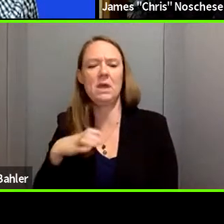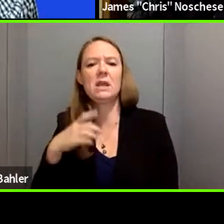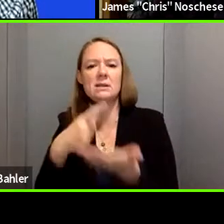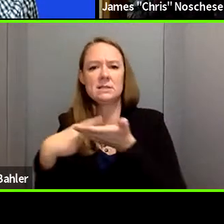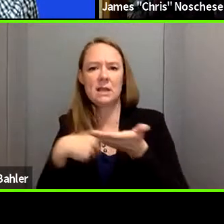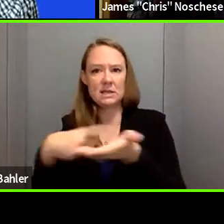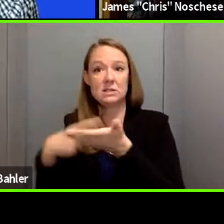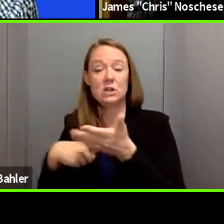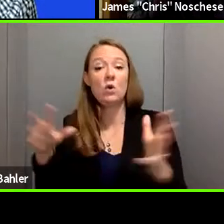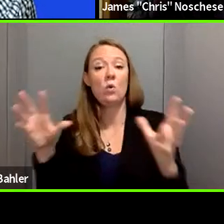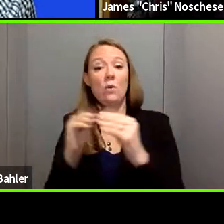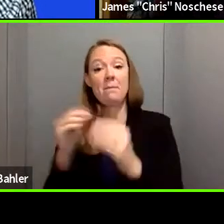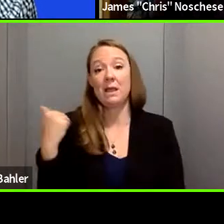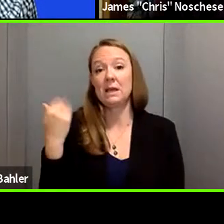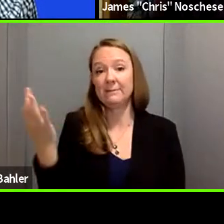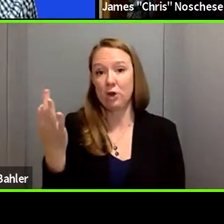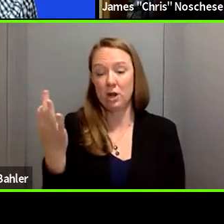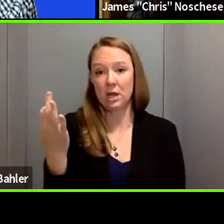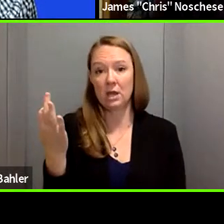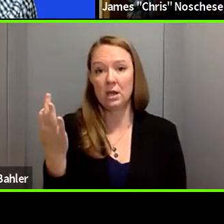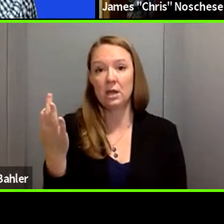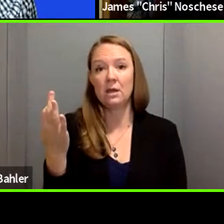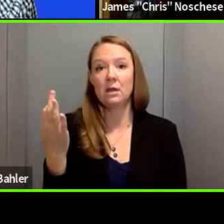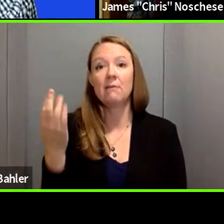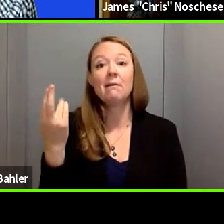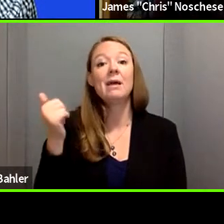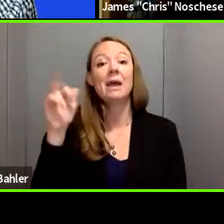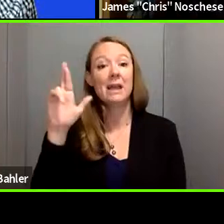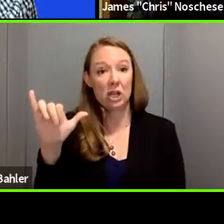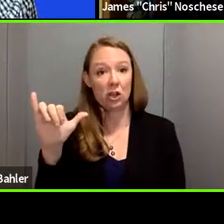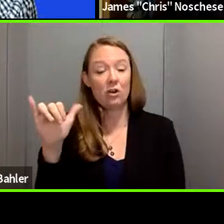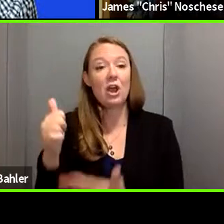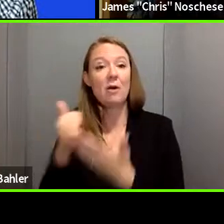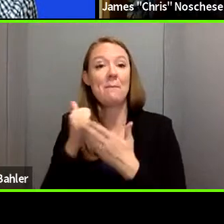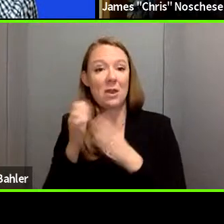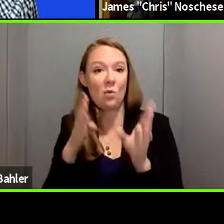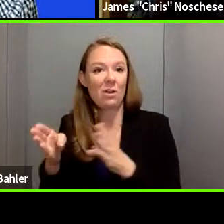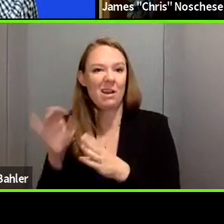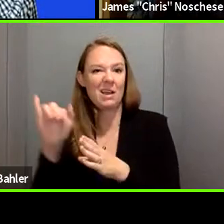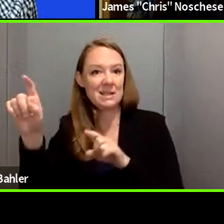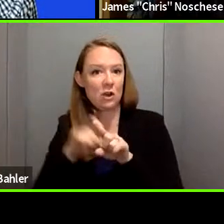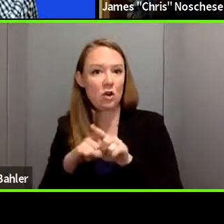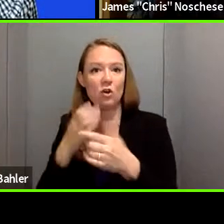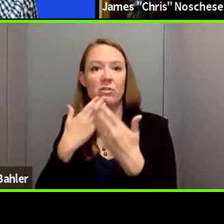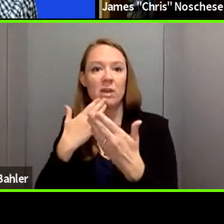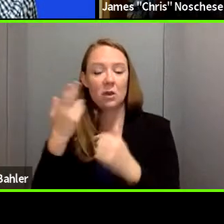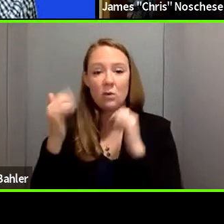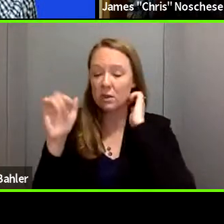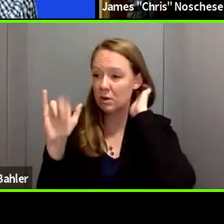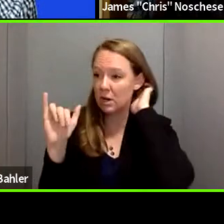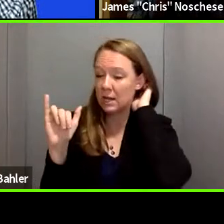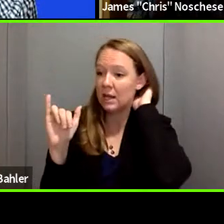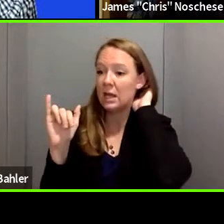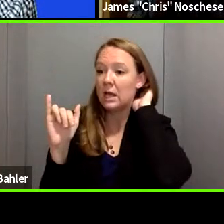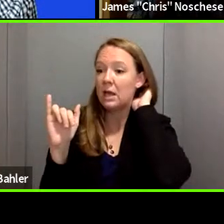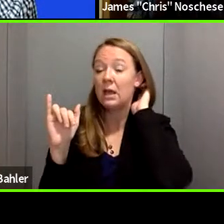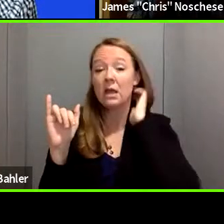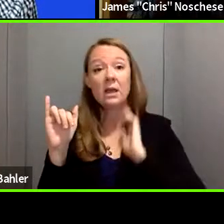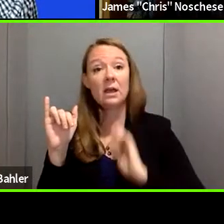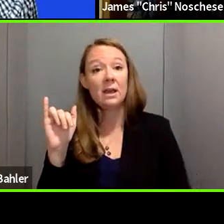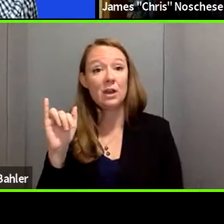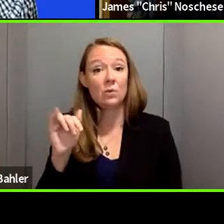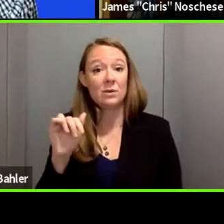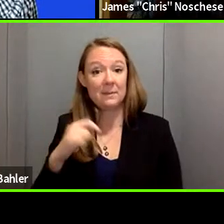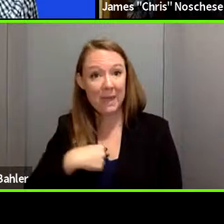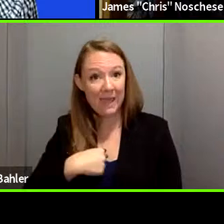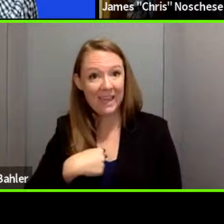discussed. We met last Friday and Hillary helped organize the call. And thank you for that, Hillary. And it was